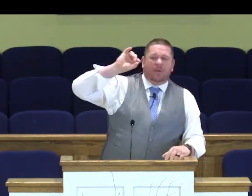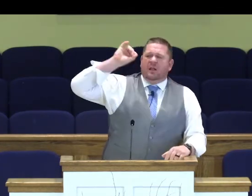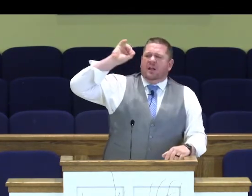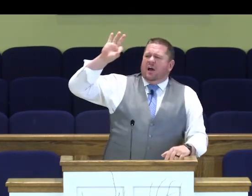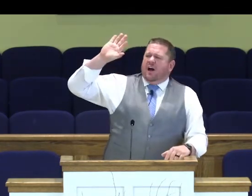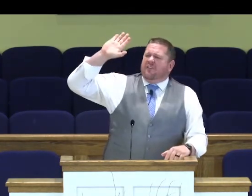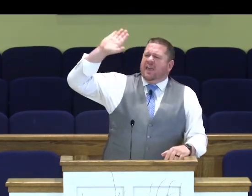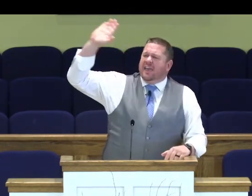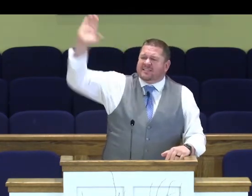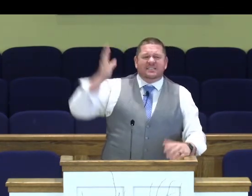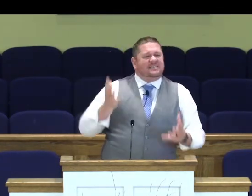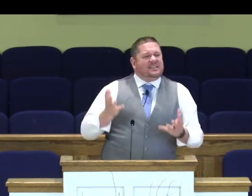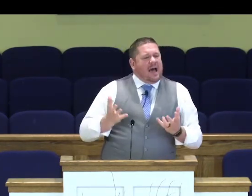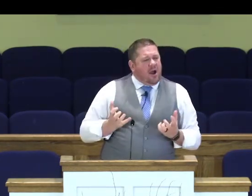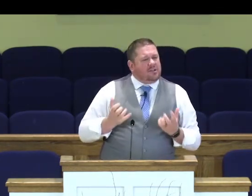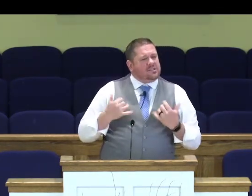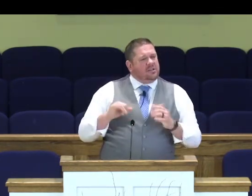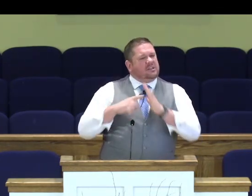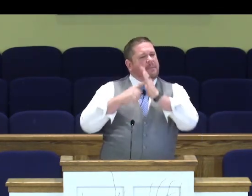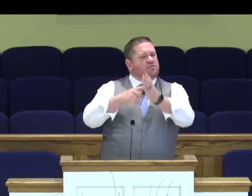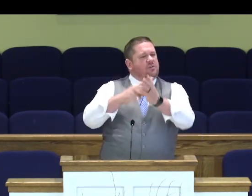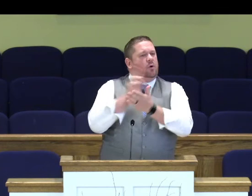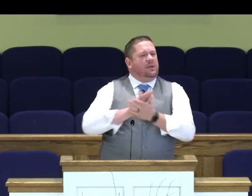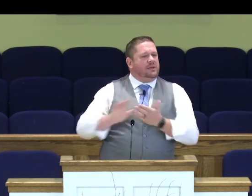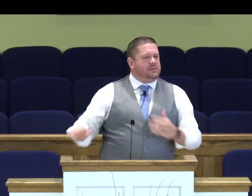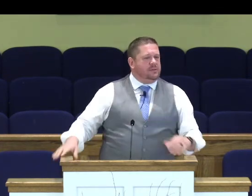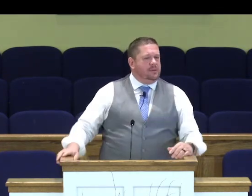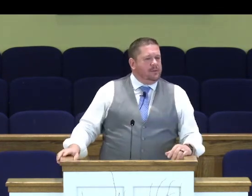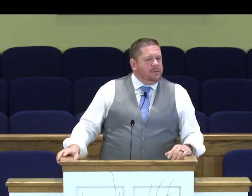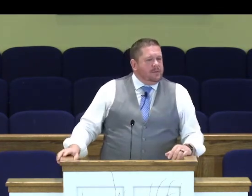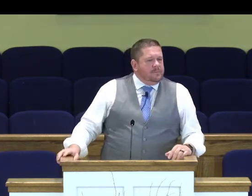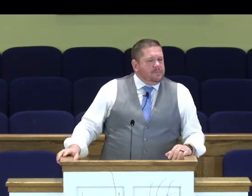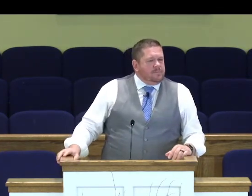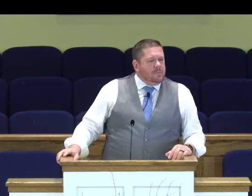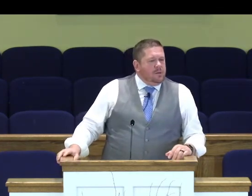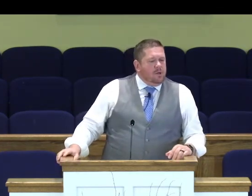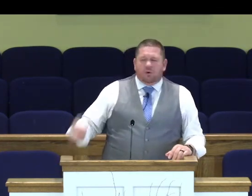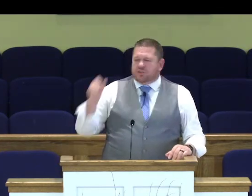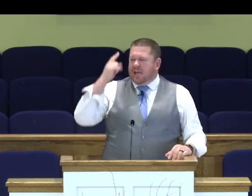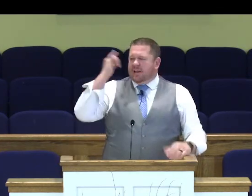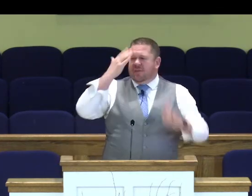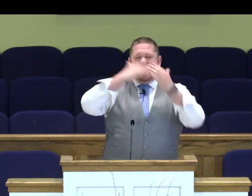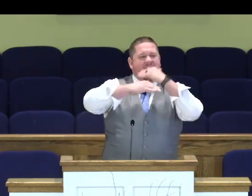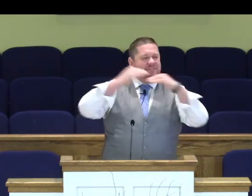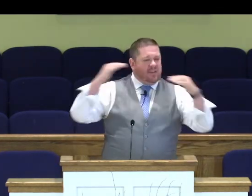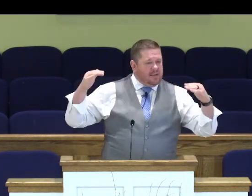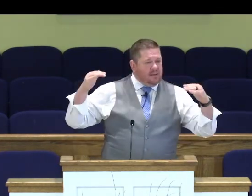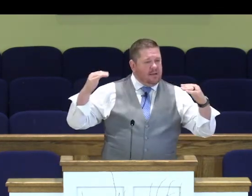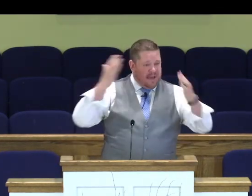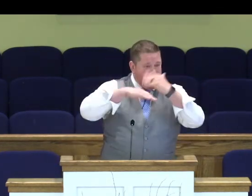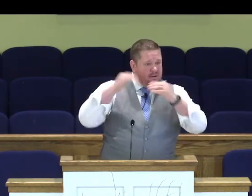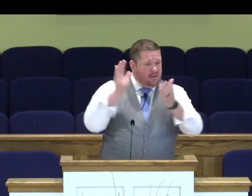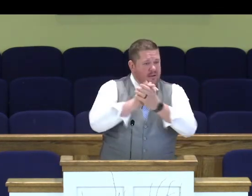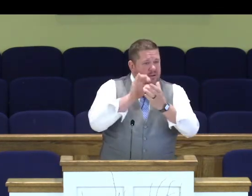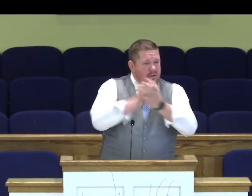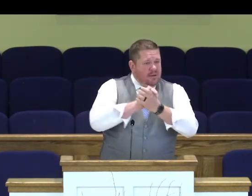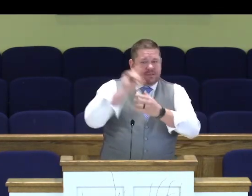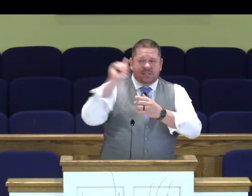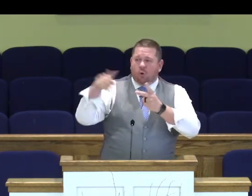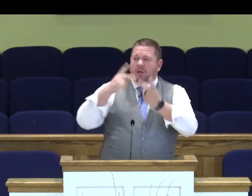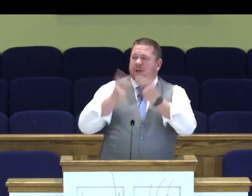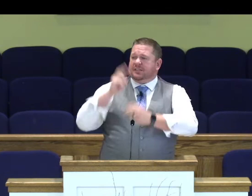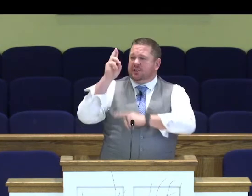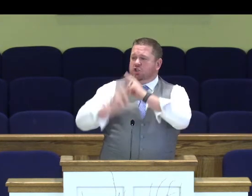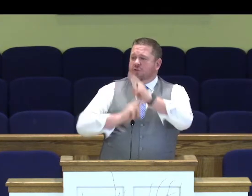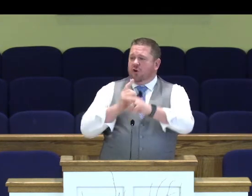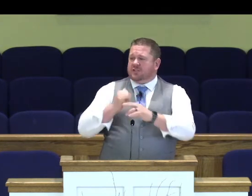robbed him of His desire to still demonstrate holiness. You understand today that heaven, is the